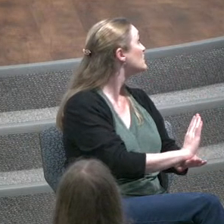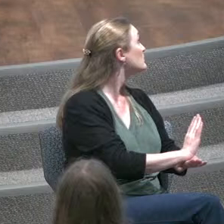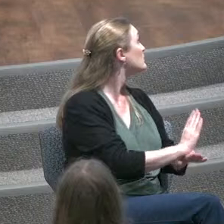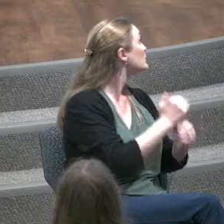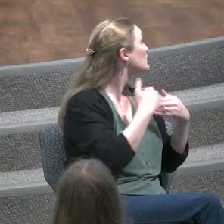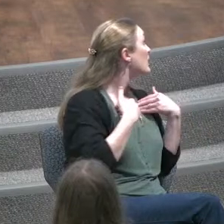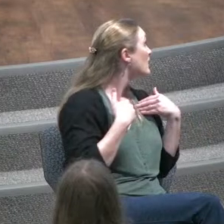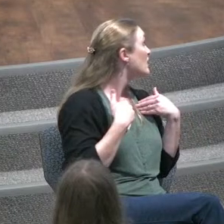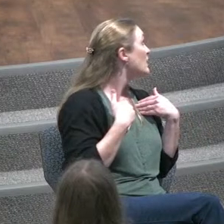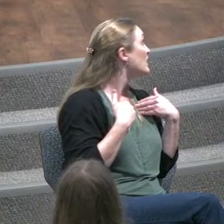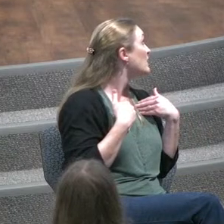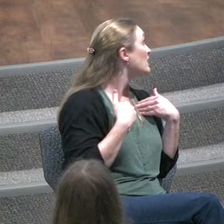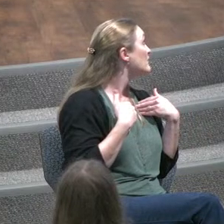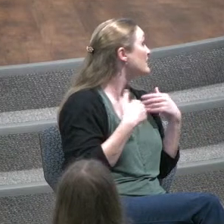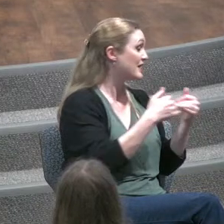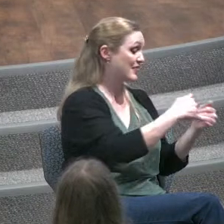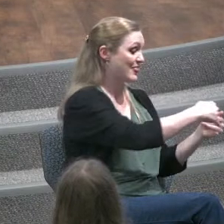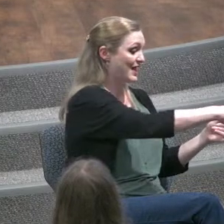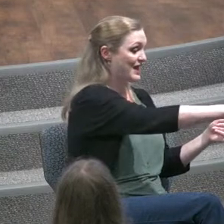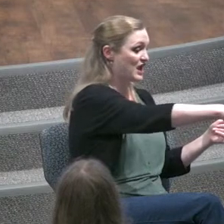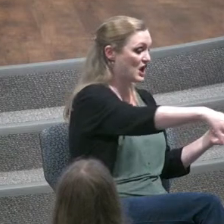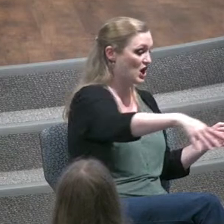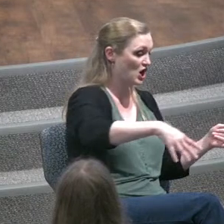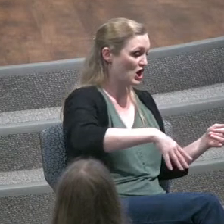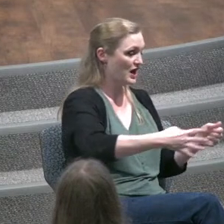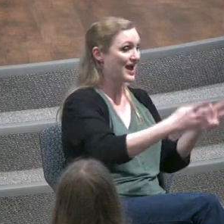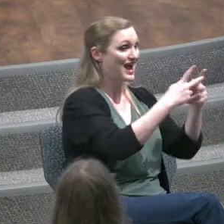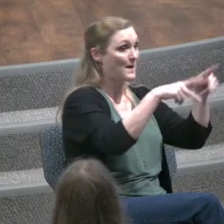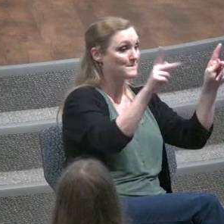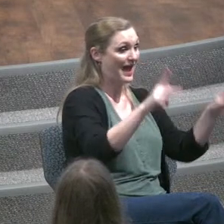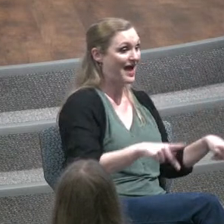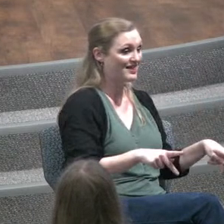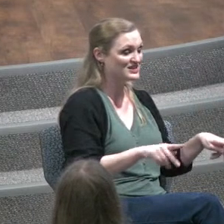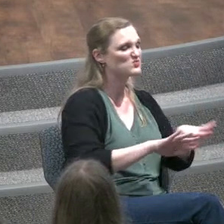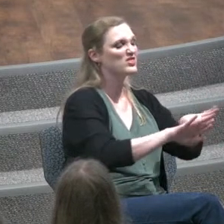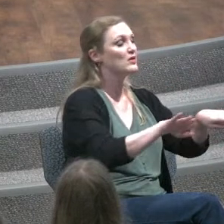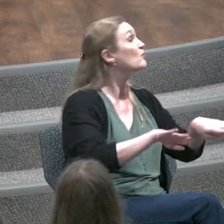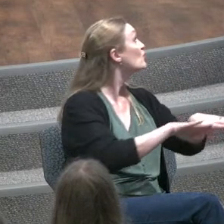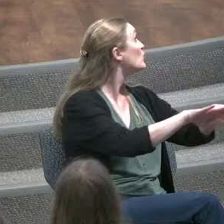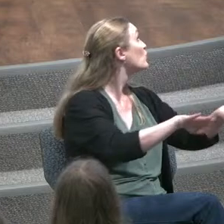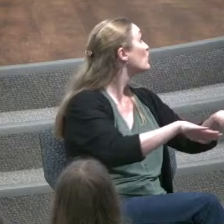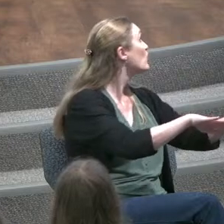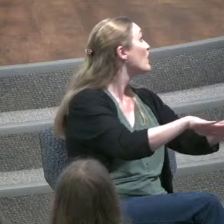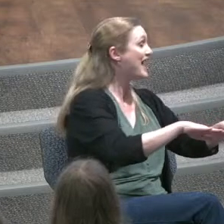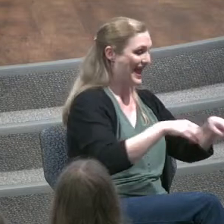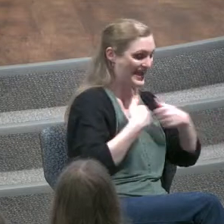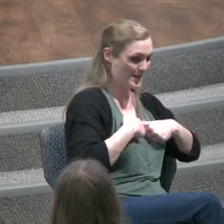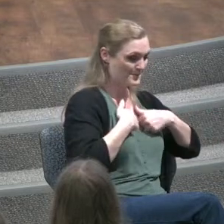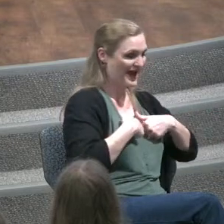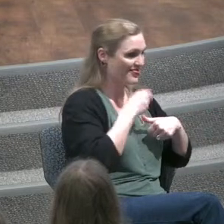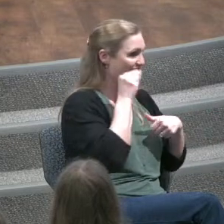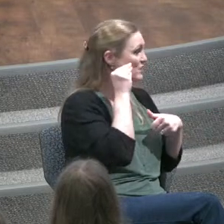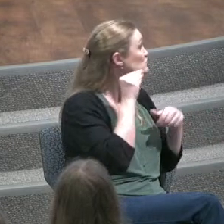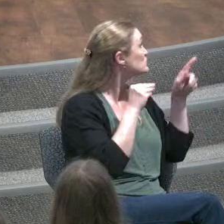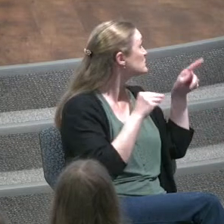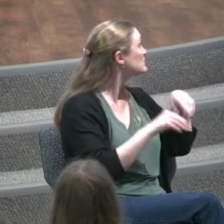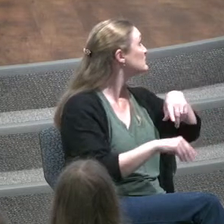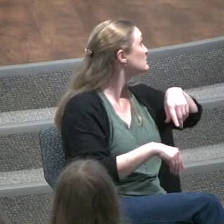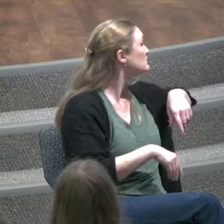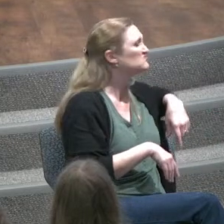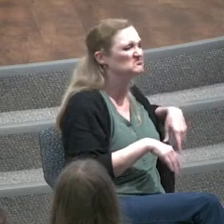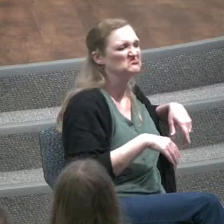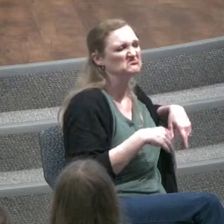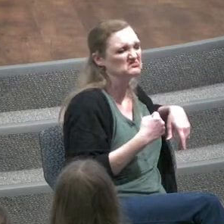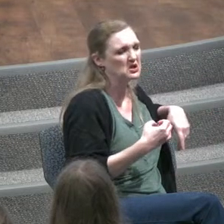mountain, you have, in this complex, a palace with a swimming pool and a bathhouse here in the middle. So